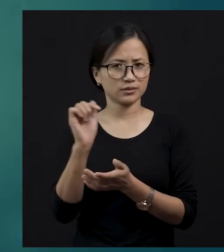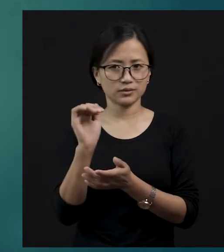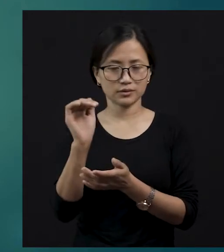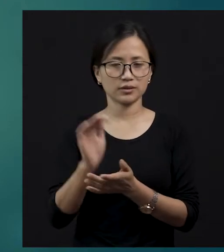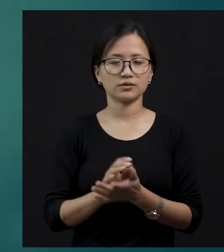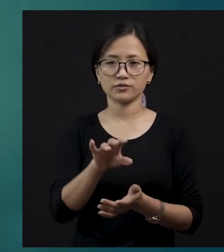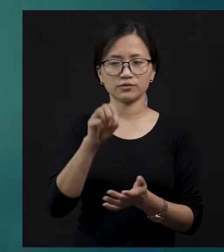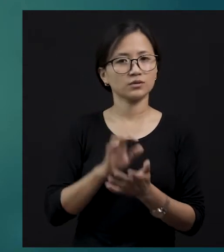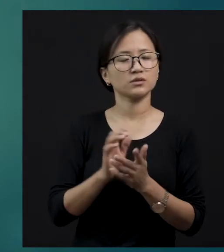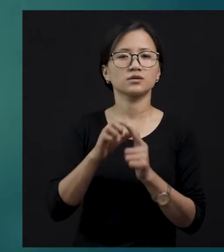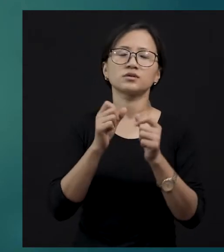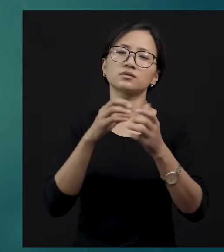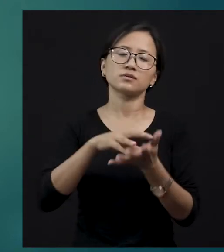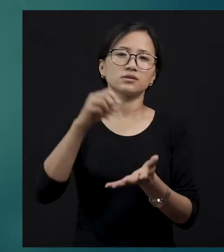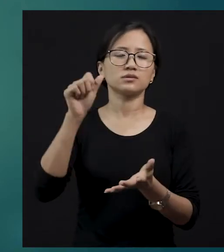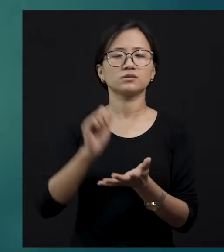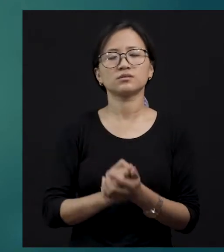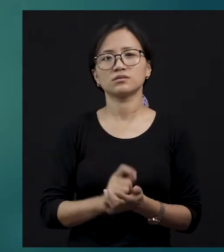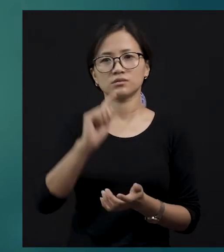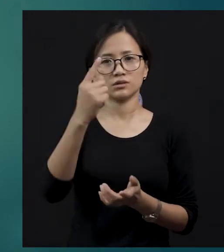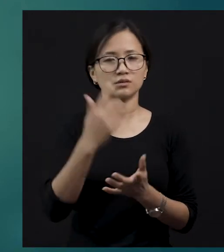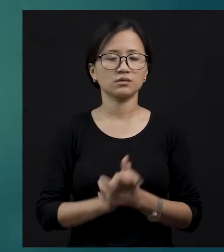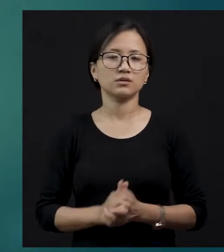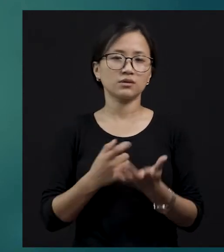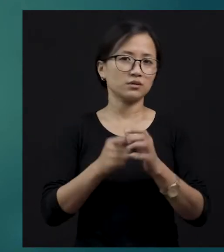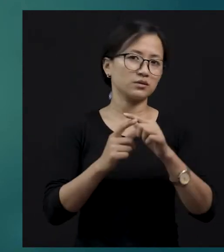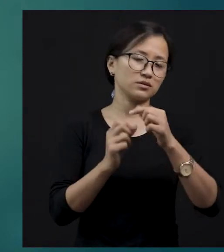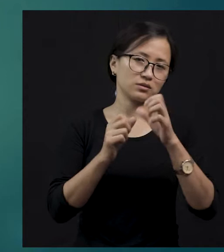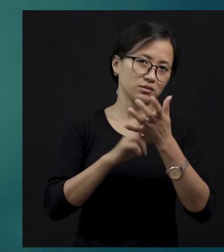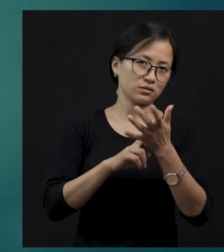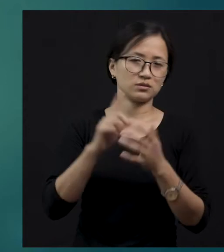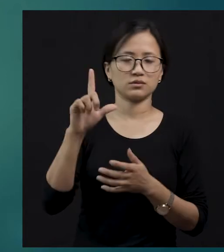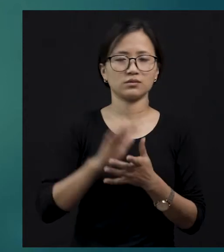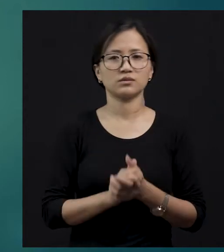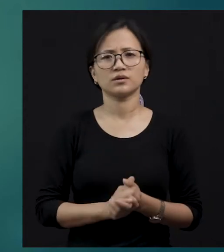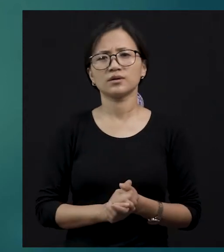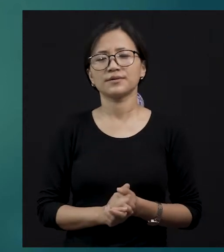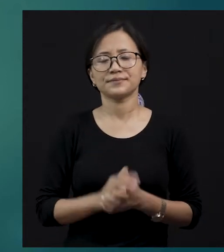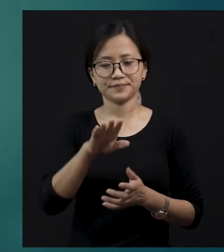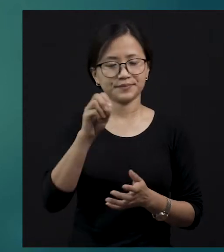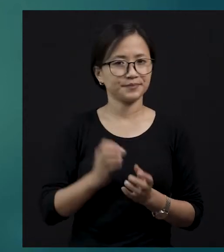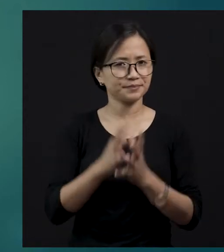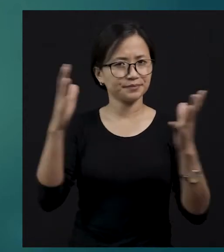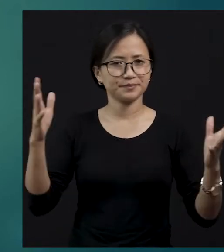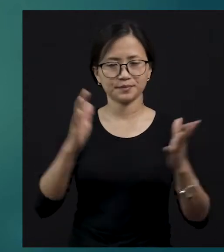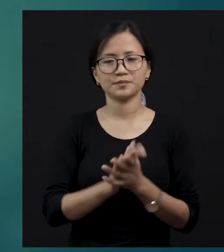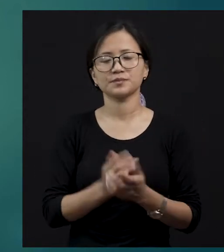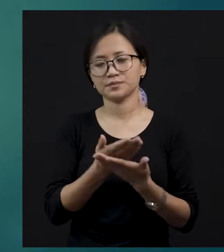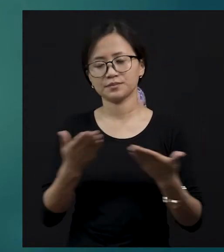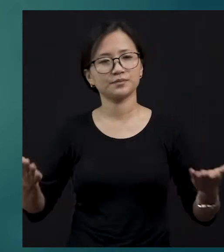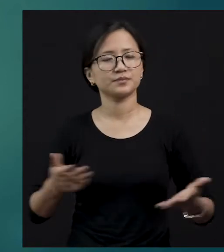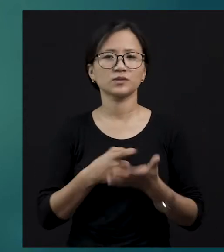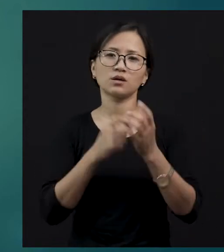animal that is found in the desert. Not only the rattlesnake, but there are so many kinds of reptiles found in the desert. There are so many kinds